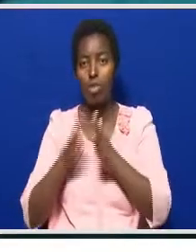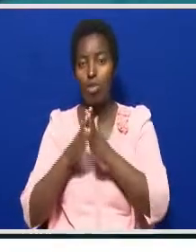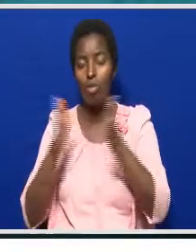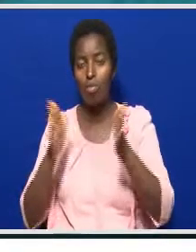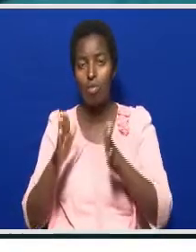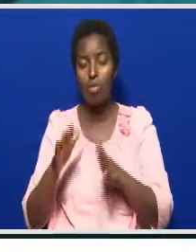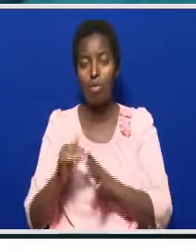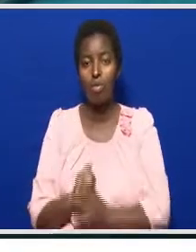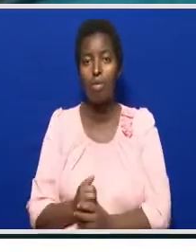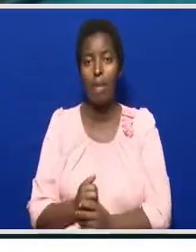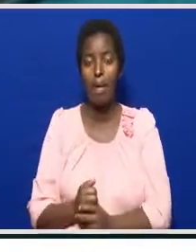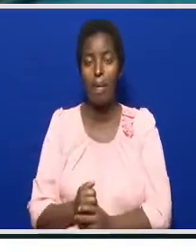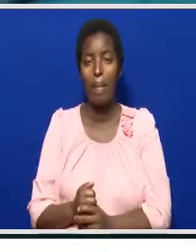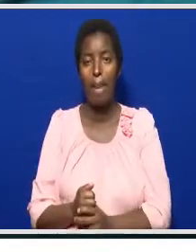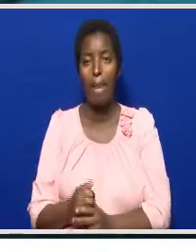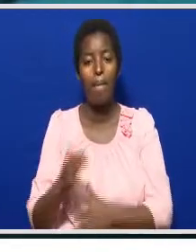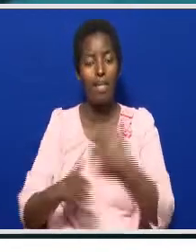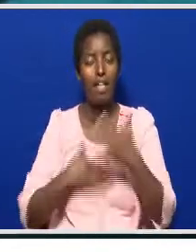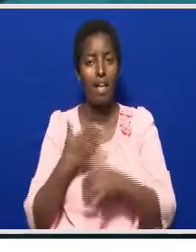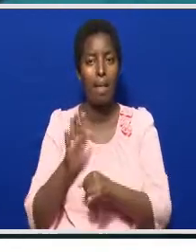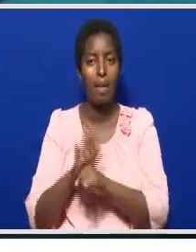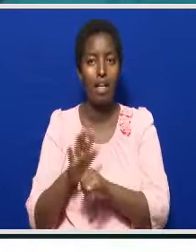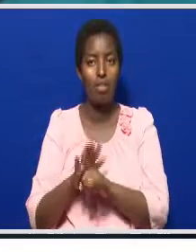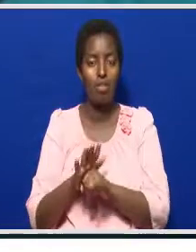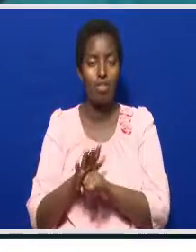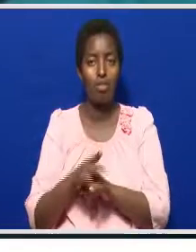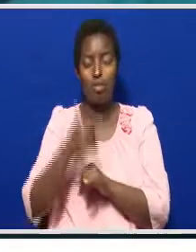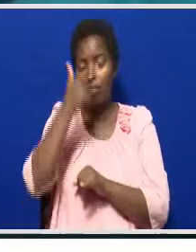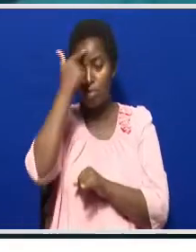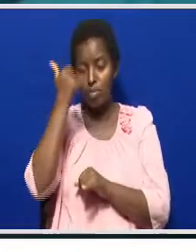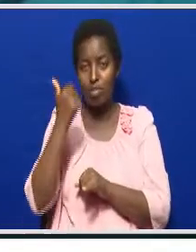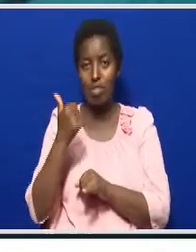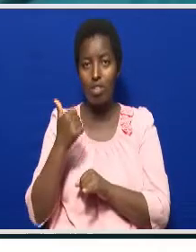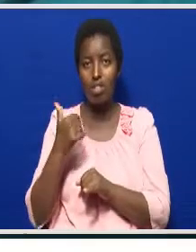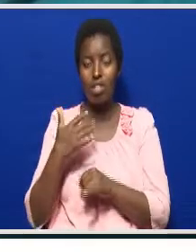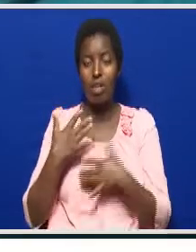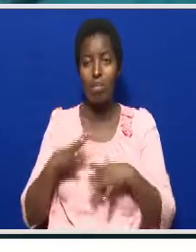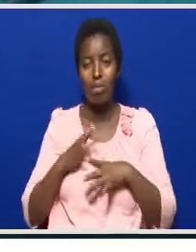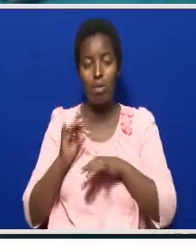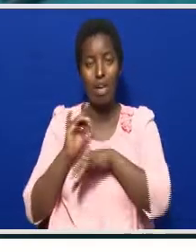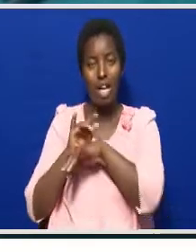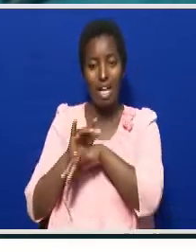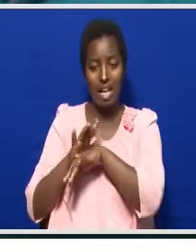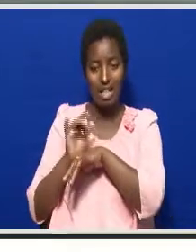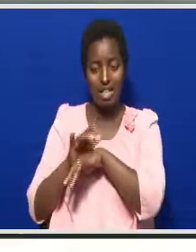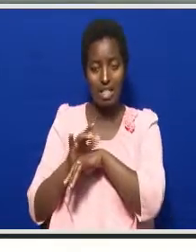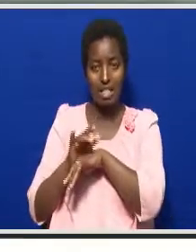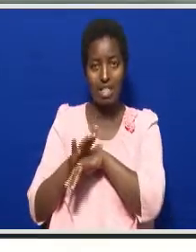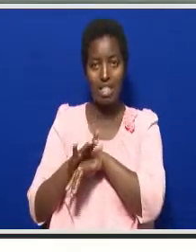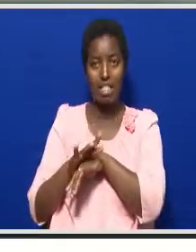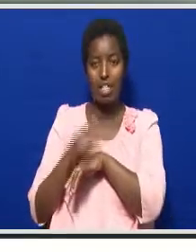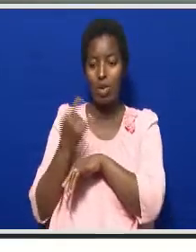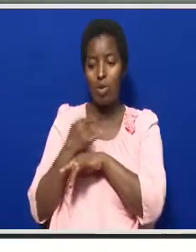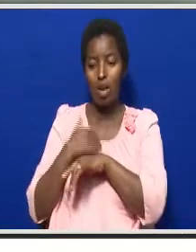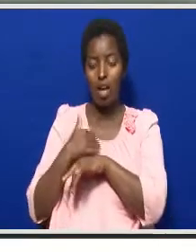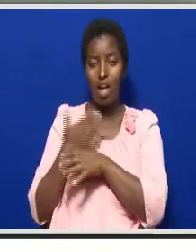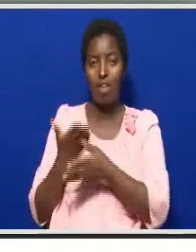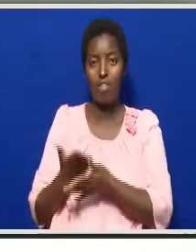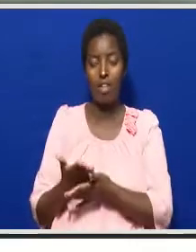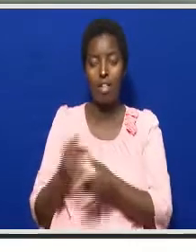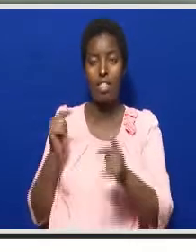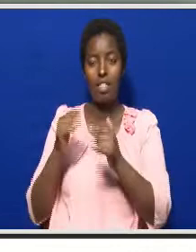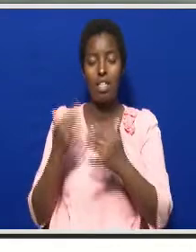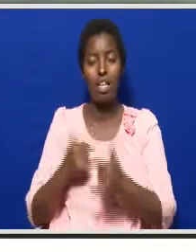consulate wao. Tunafurahi pia kuna mtu ambao ametumwa kutoka consulate ya Komoro ambaye tuko naye, ambao sasa